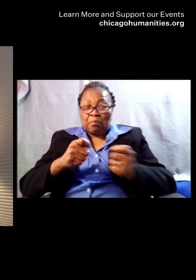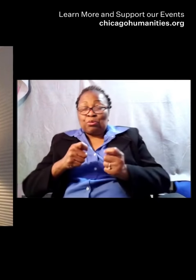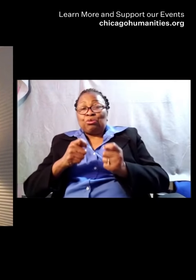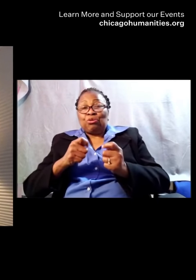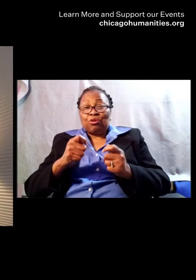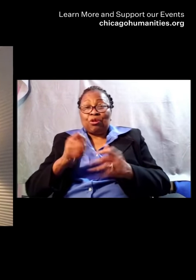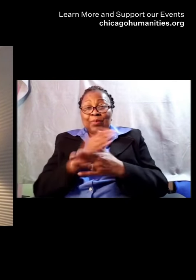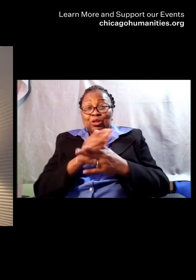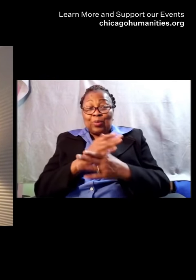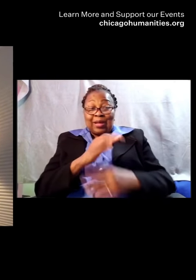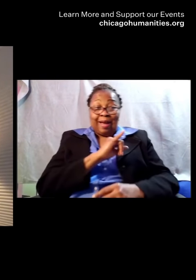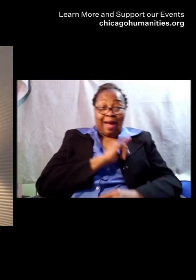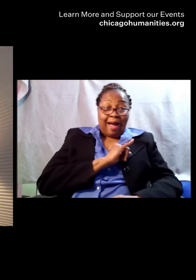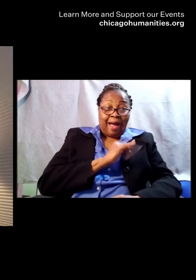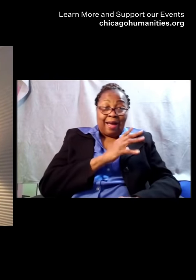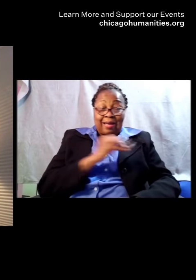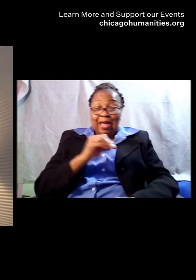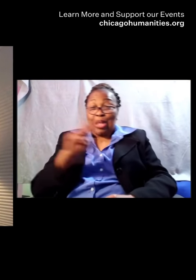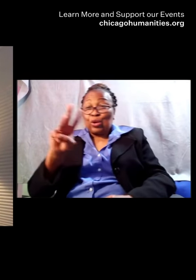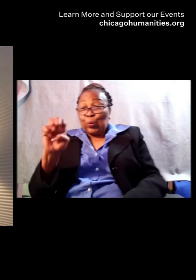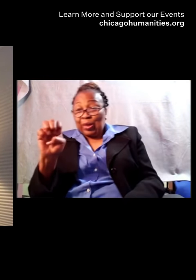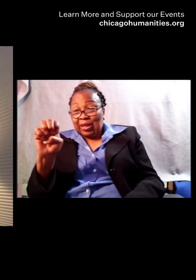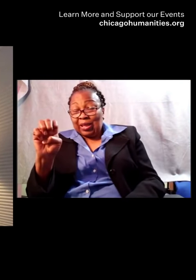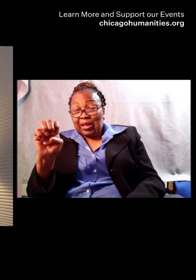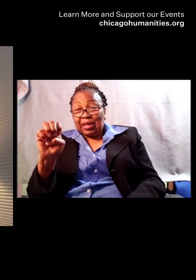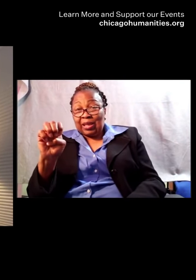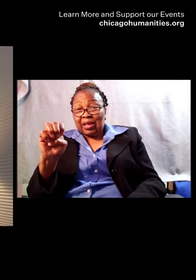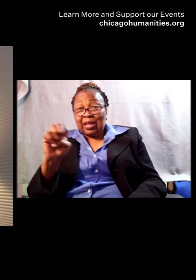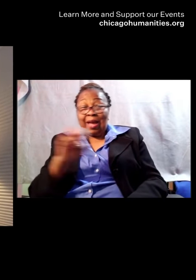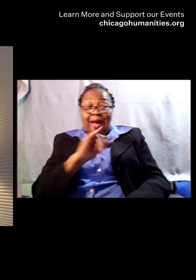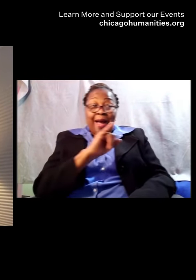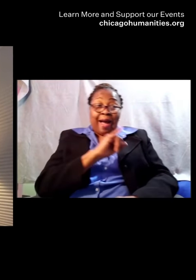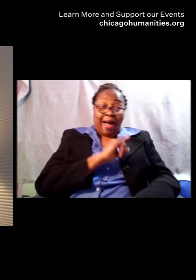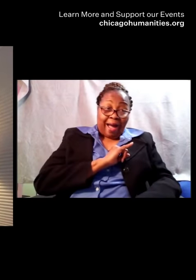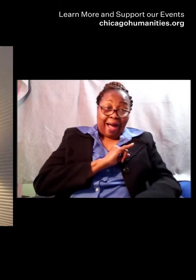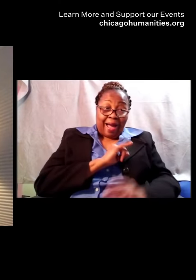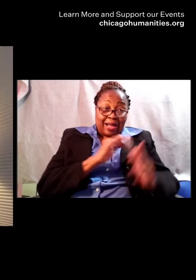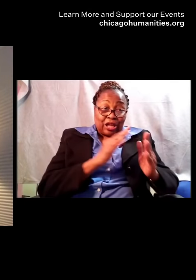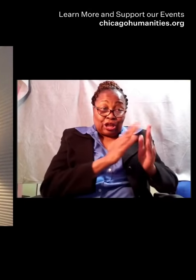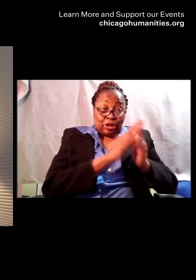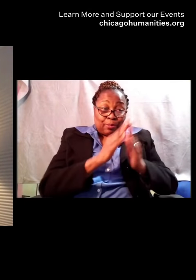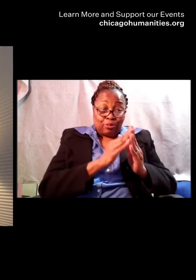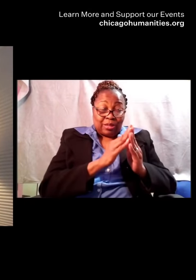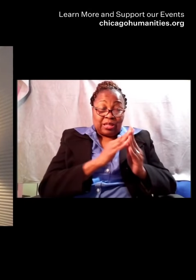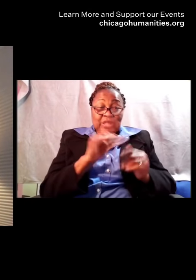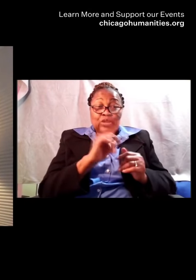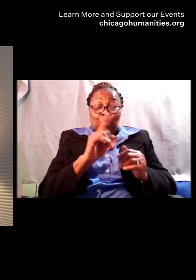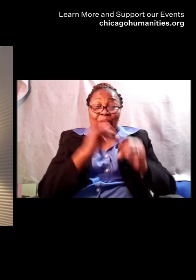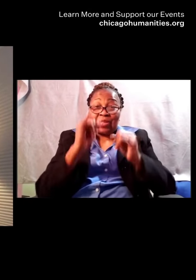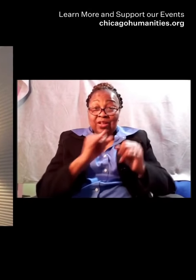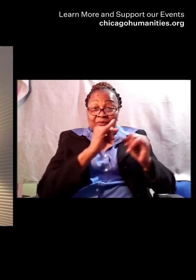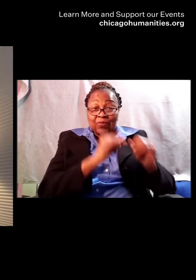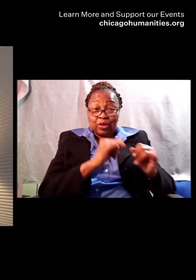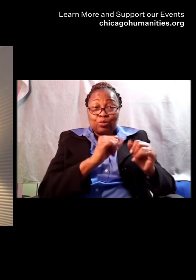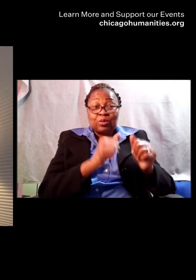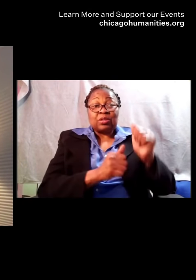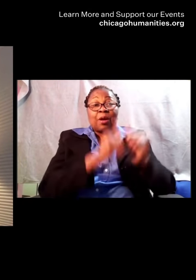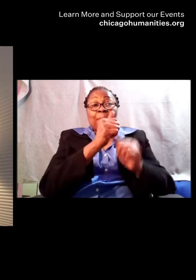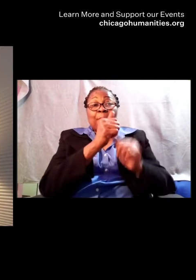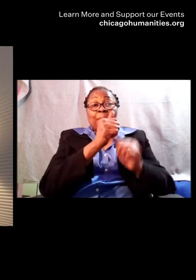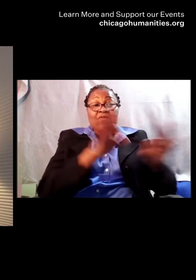we. Mm. You know, between I communities in which the individual is most valued, and